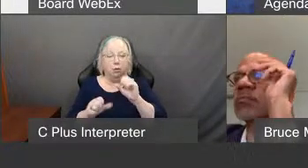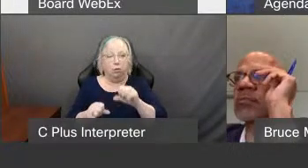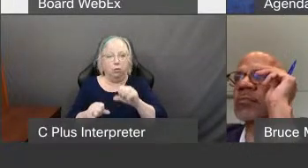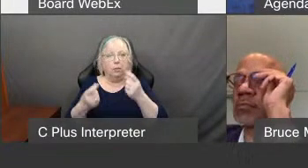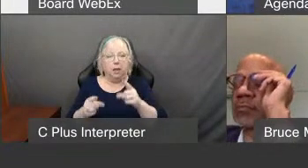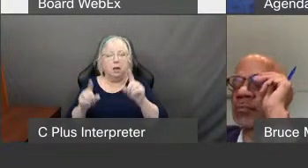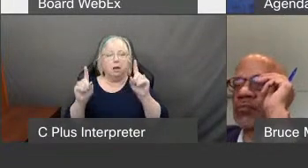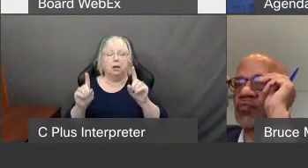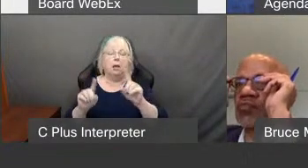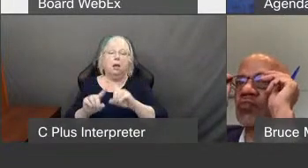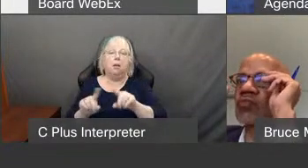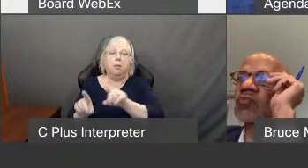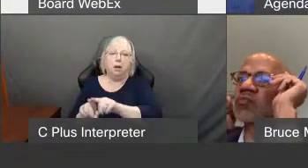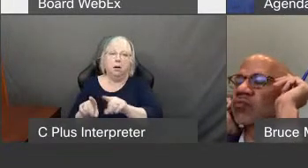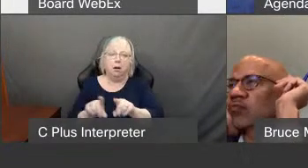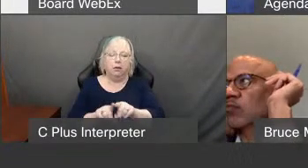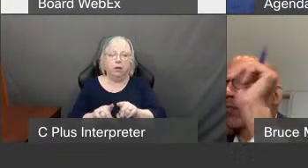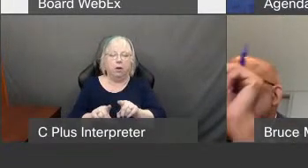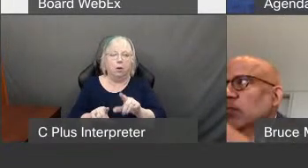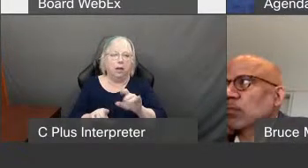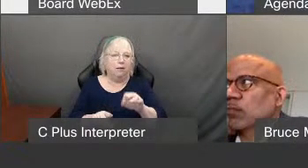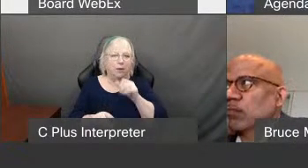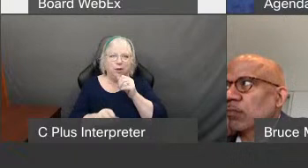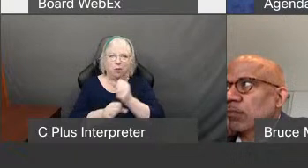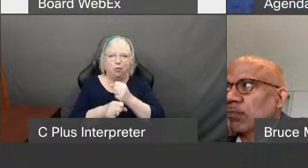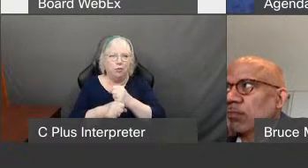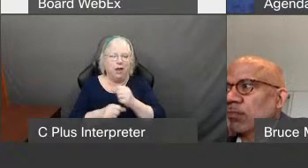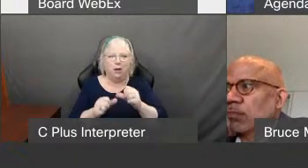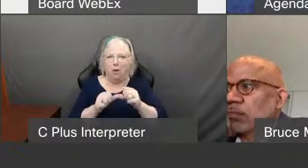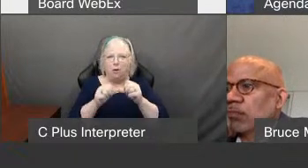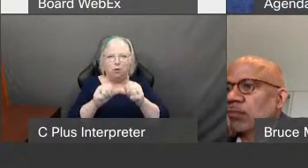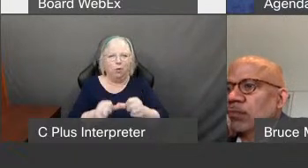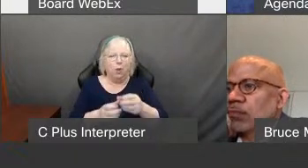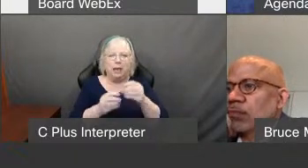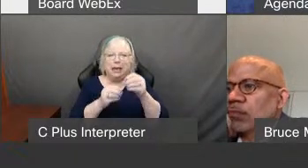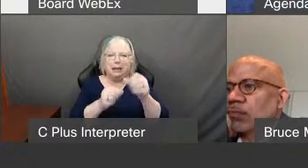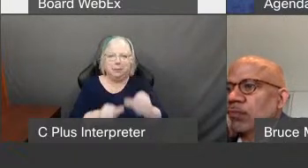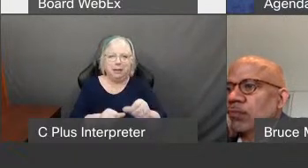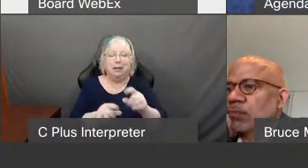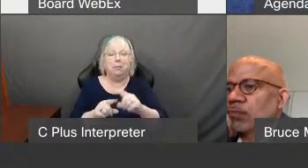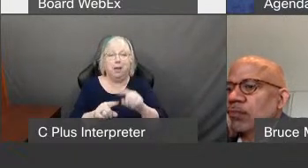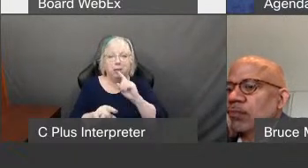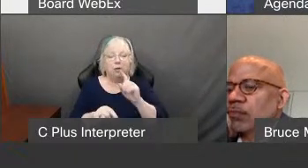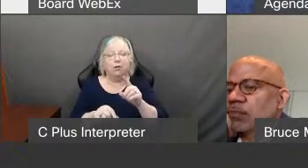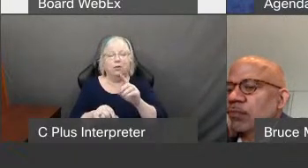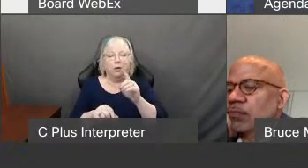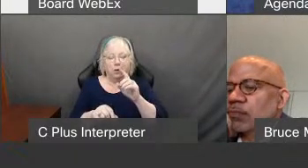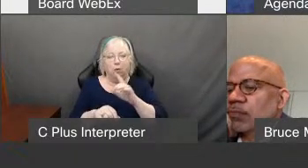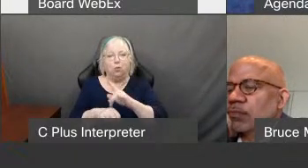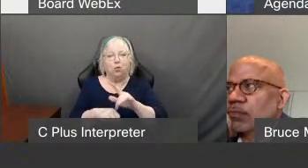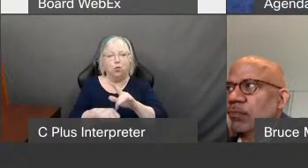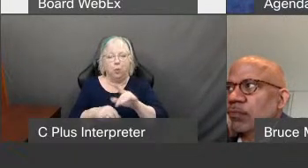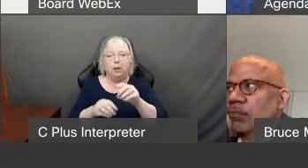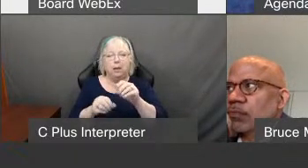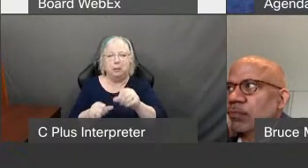but also, long as we do not create ongoing expenditures, but there's room to send dollars